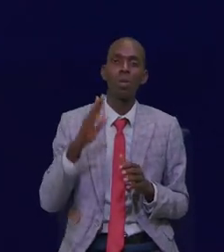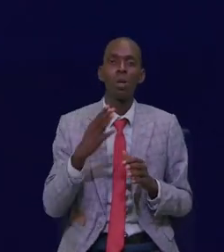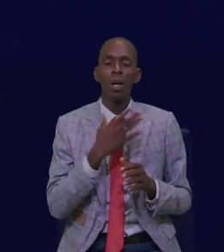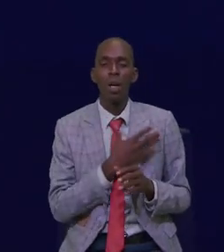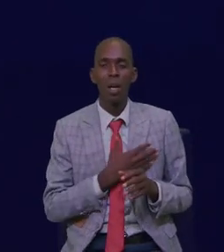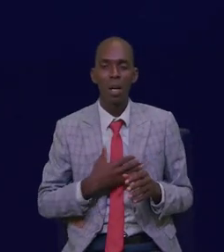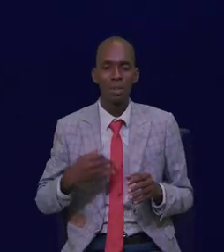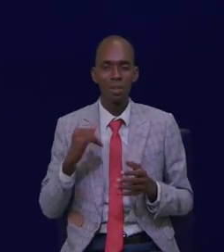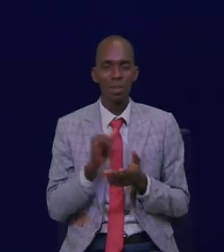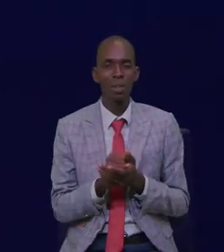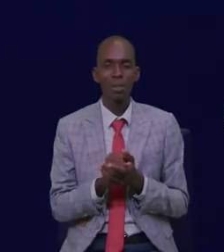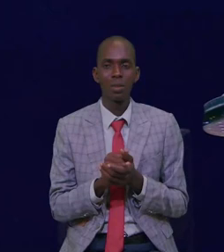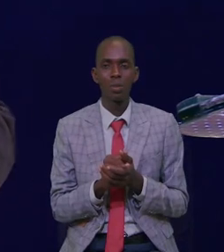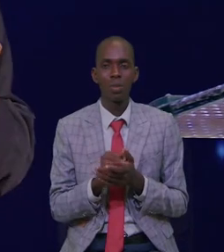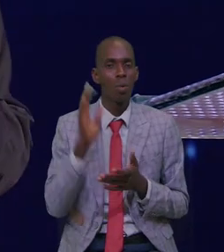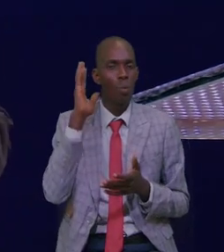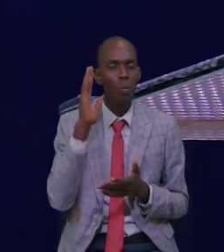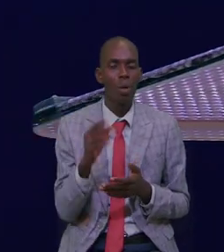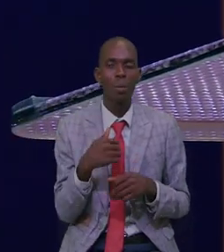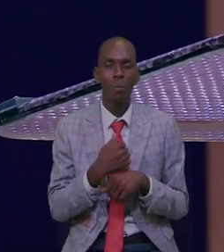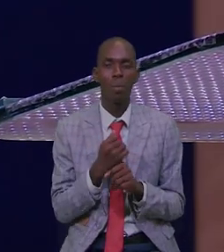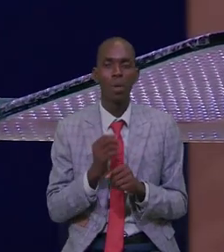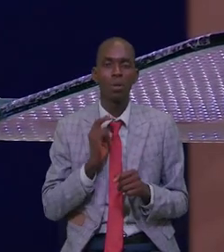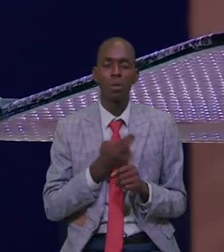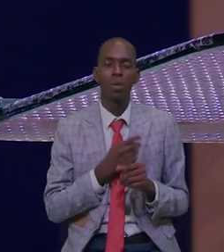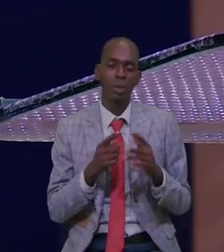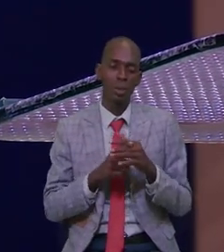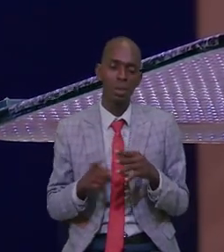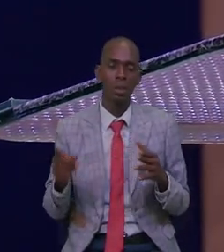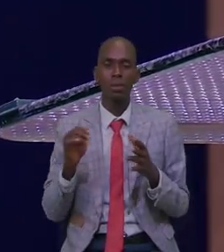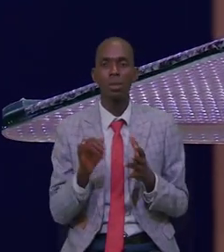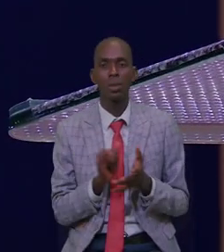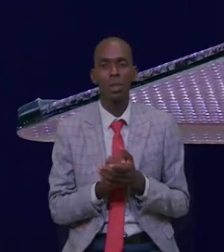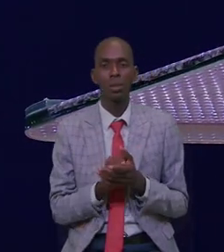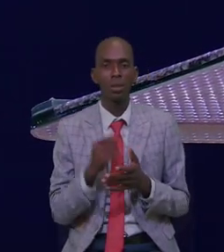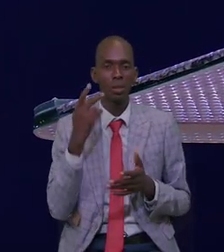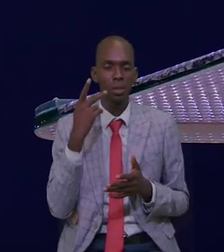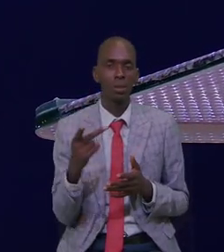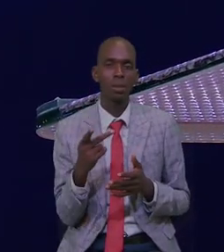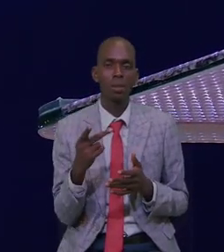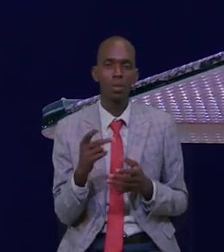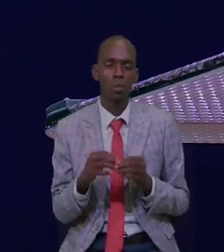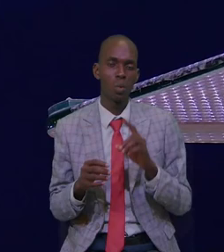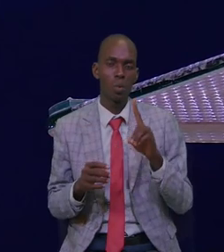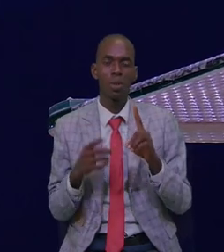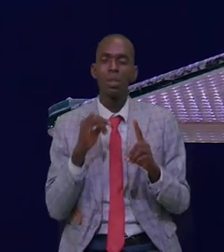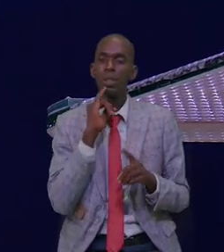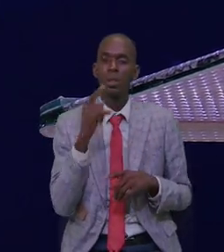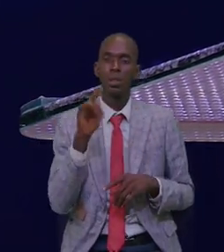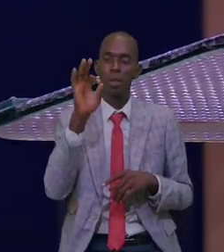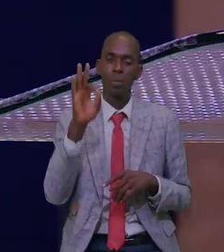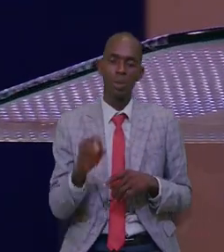Lord that we have, that will make us escape that coming day. Number one is the appointed day of